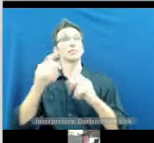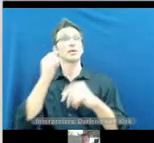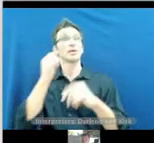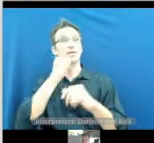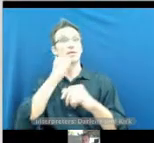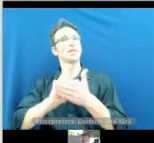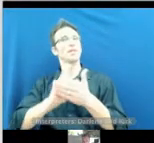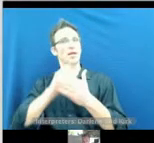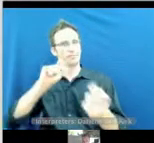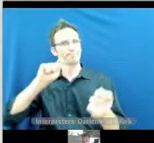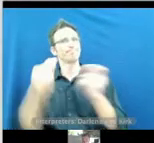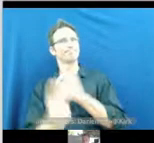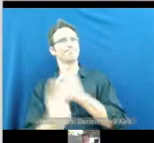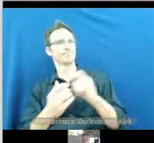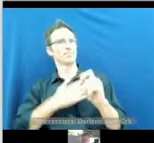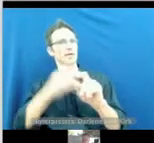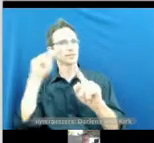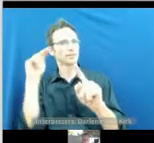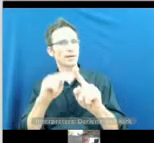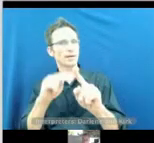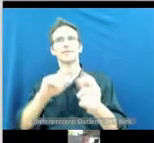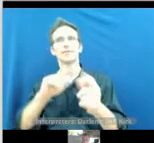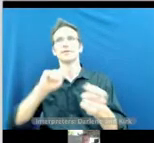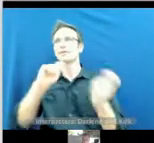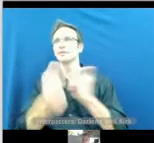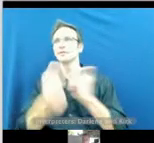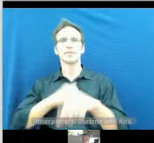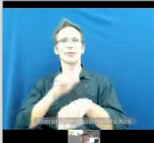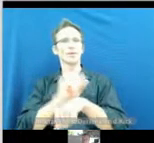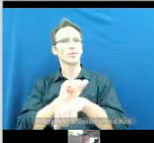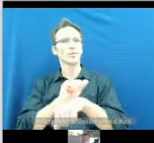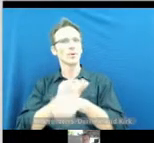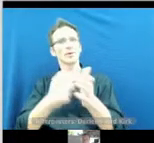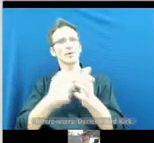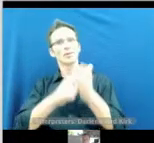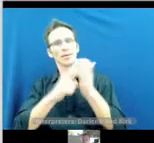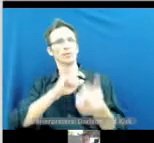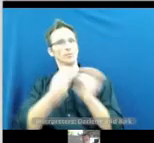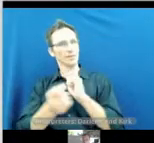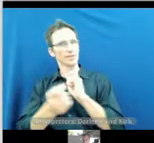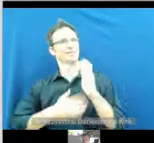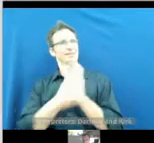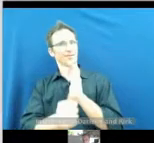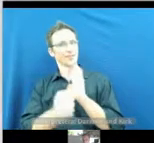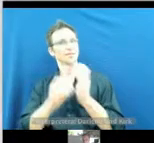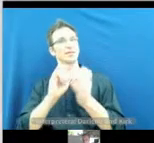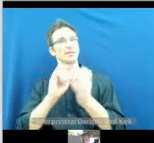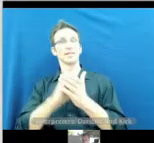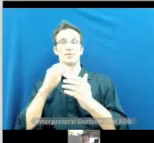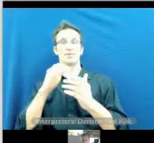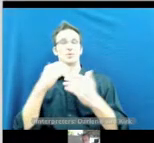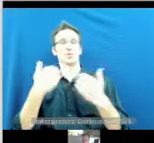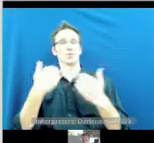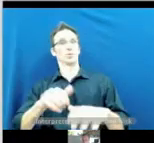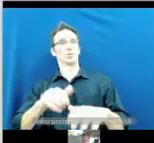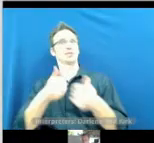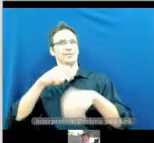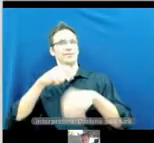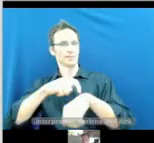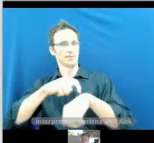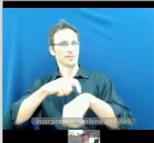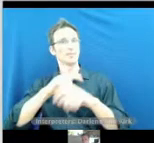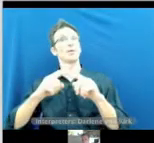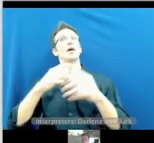perspective, your work, and your skills. So it was during that time that I actually became an interpreter.